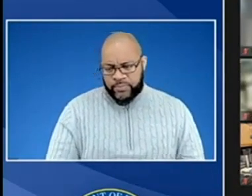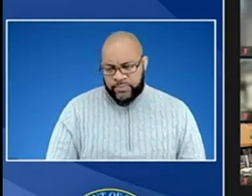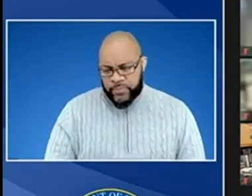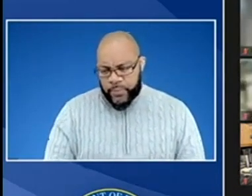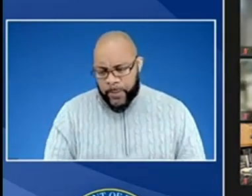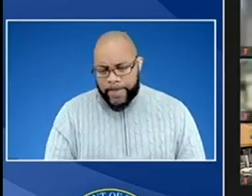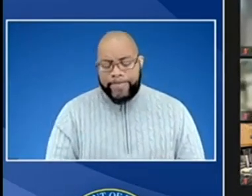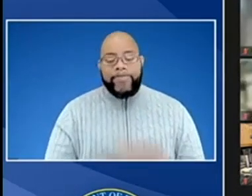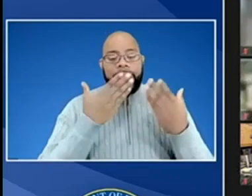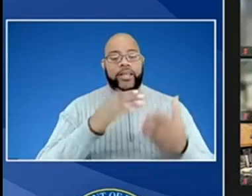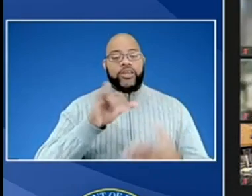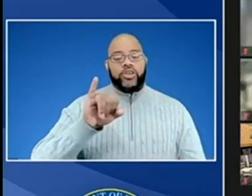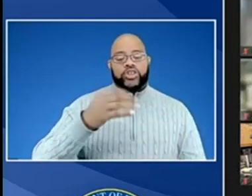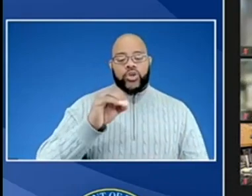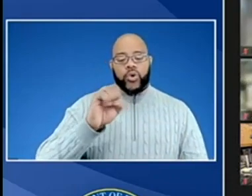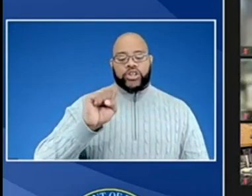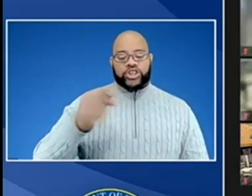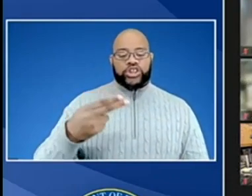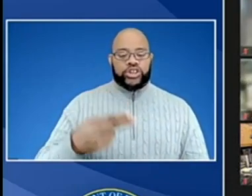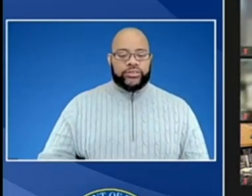Thank you, Josh.